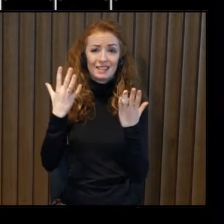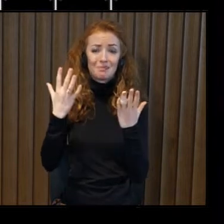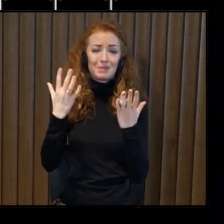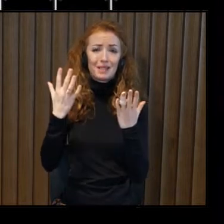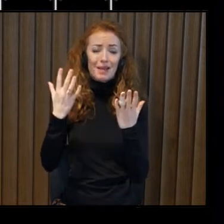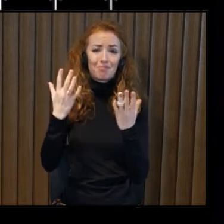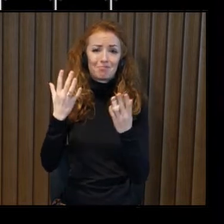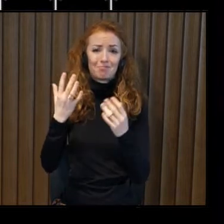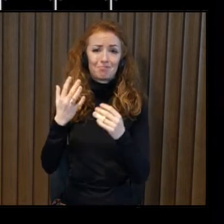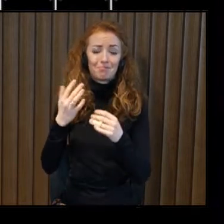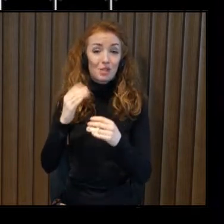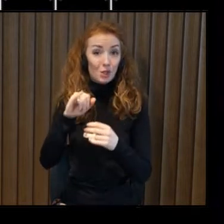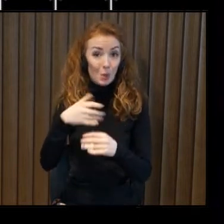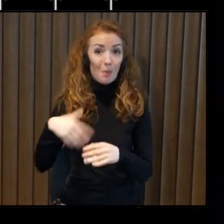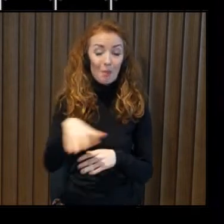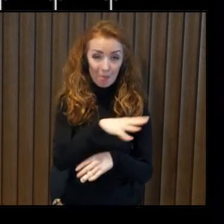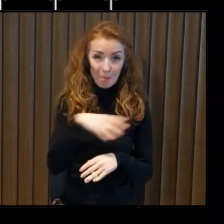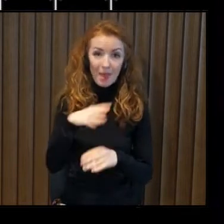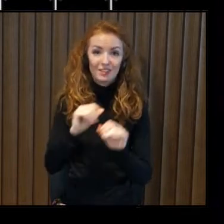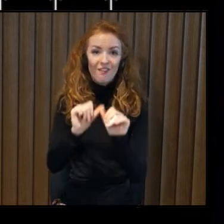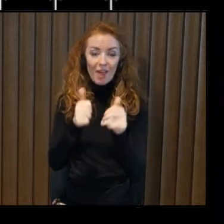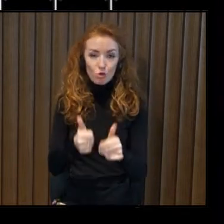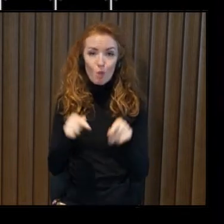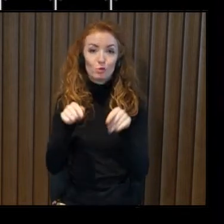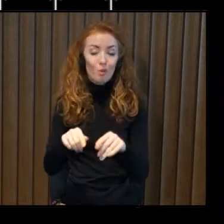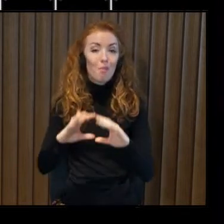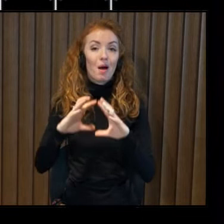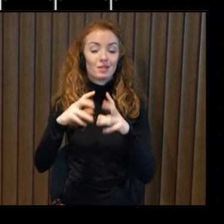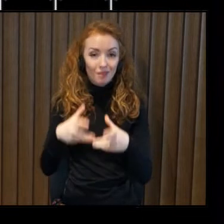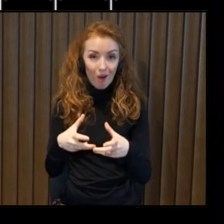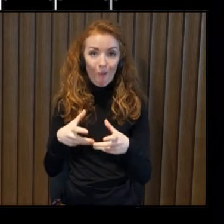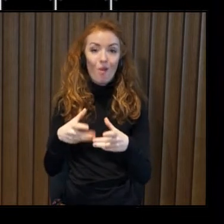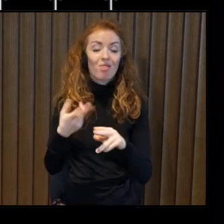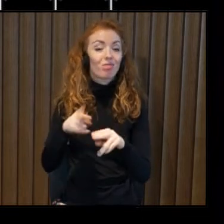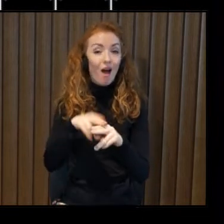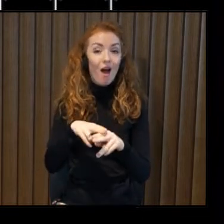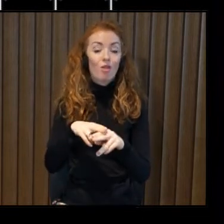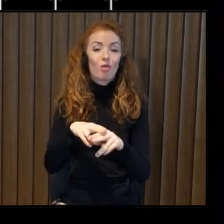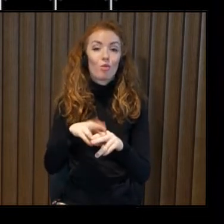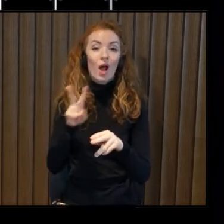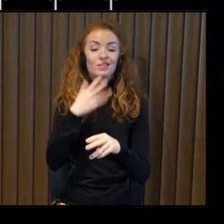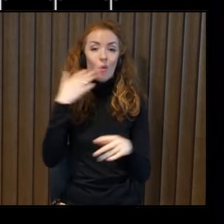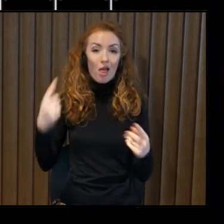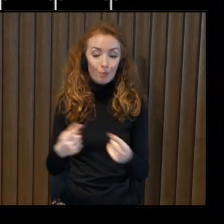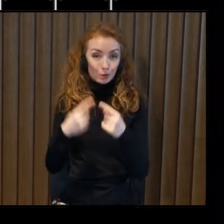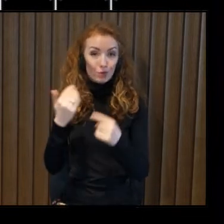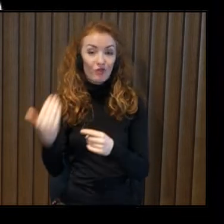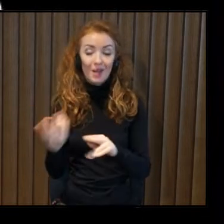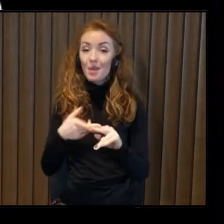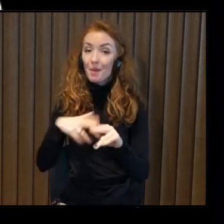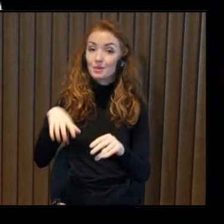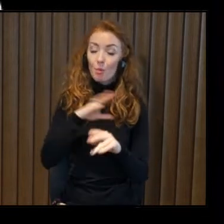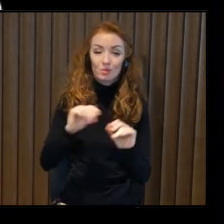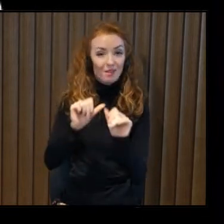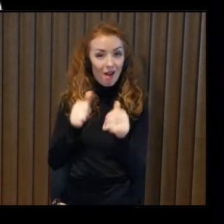us. So what we need is universal design to help equalize our chances for achieving